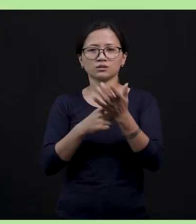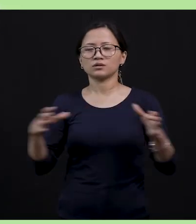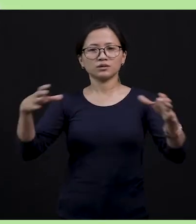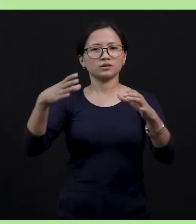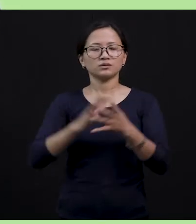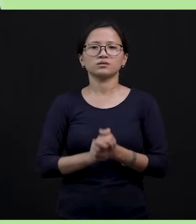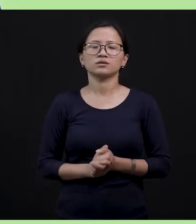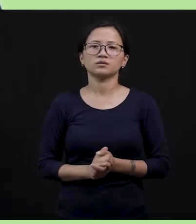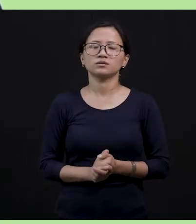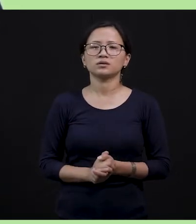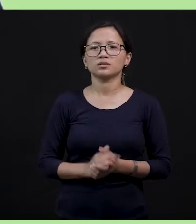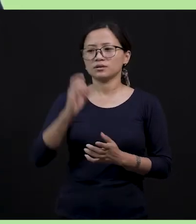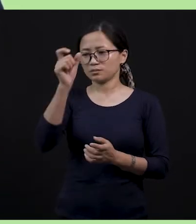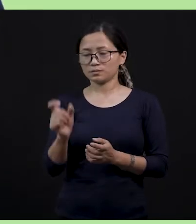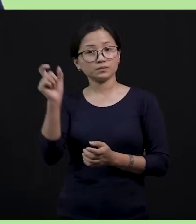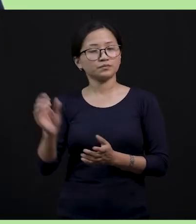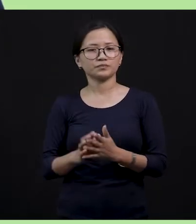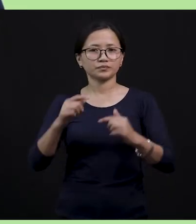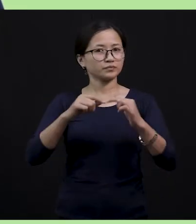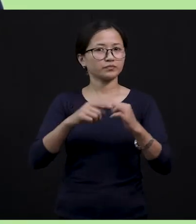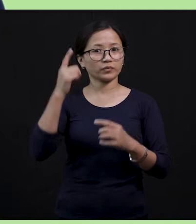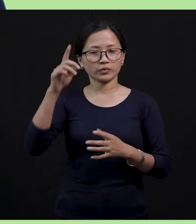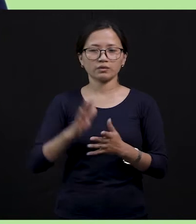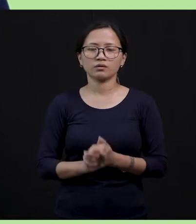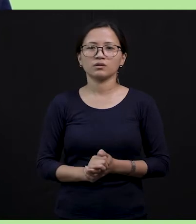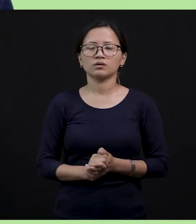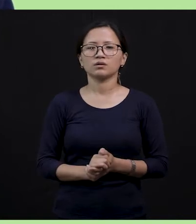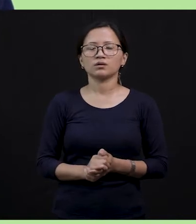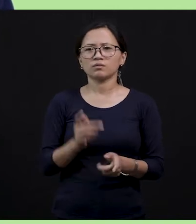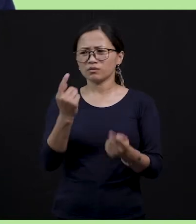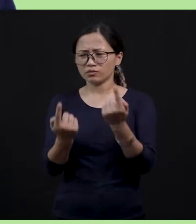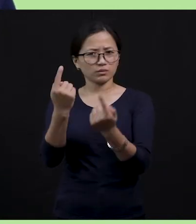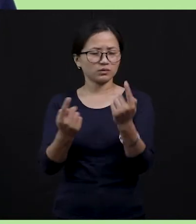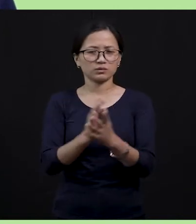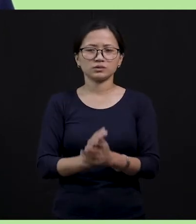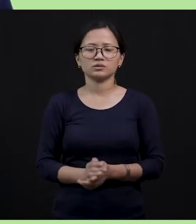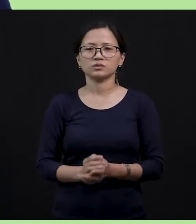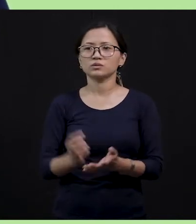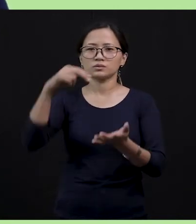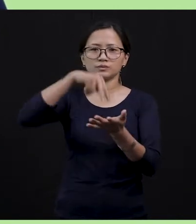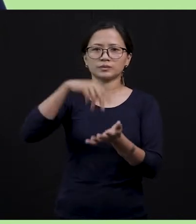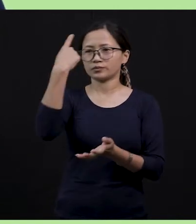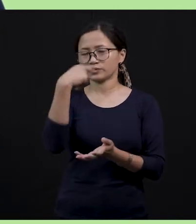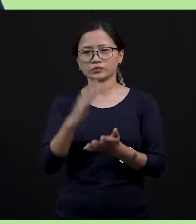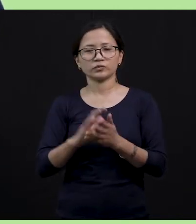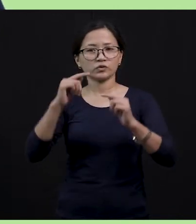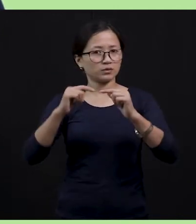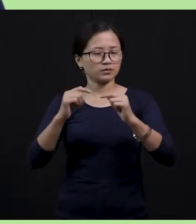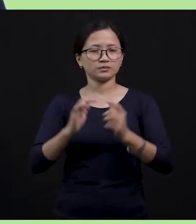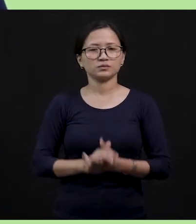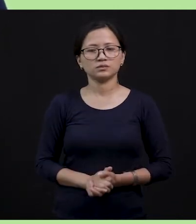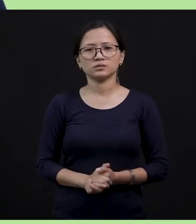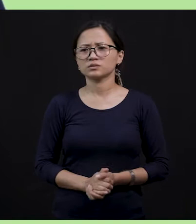is the political party candidate that you vote for. It is the political party candidate who stands for elections.